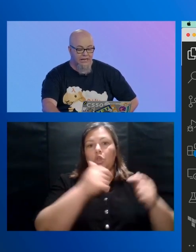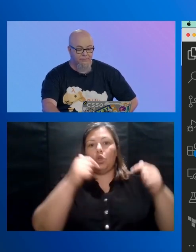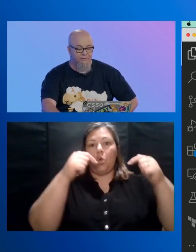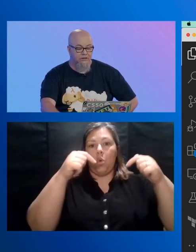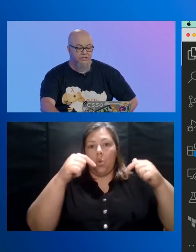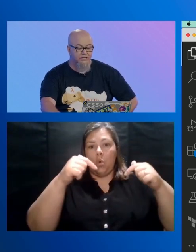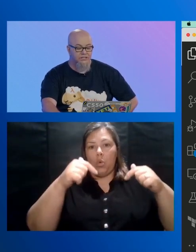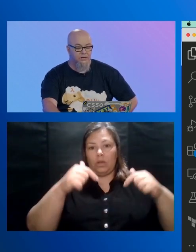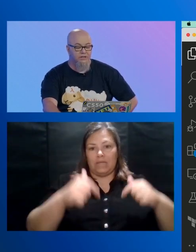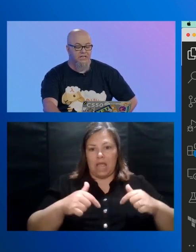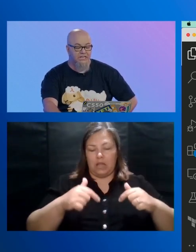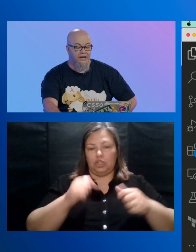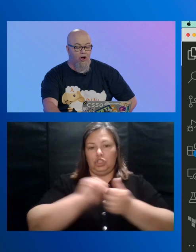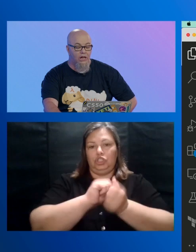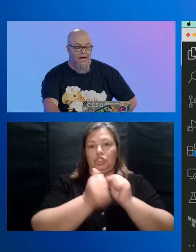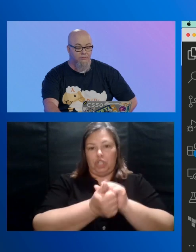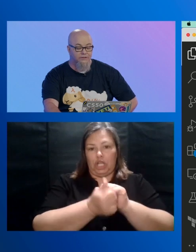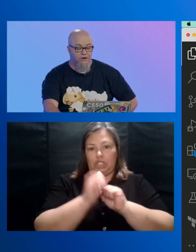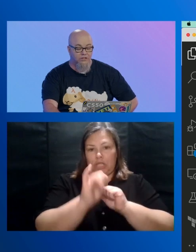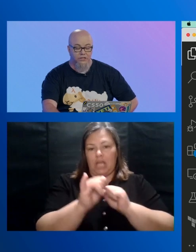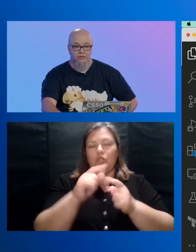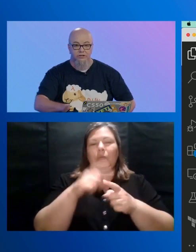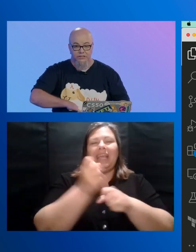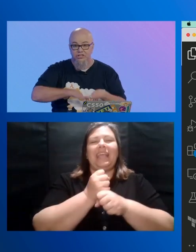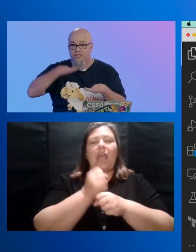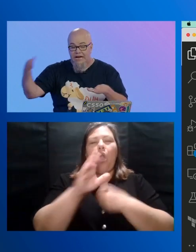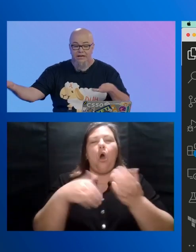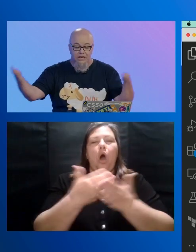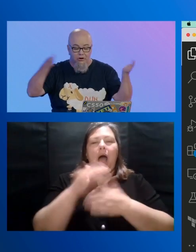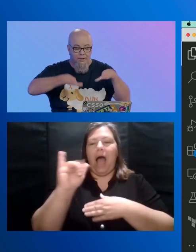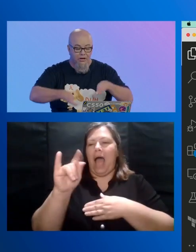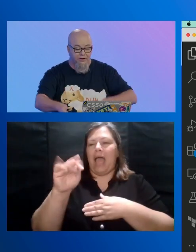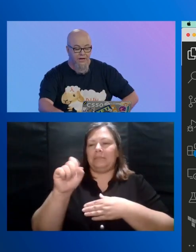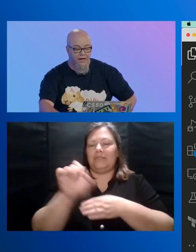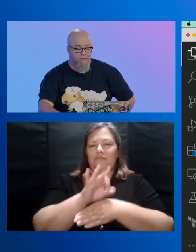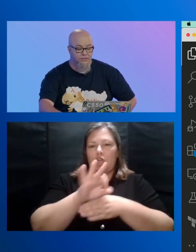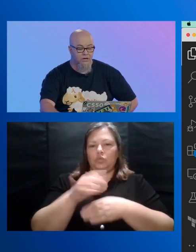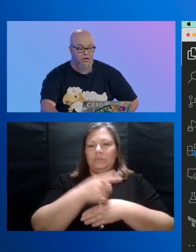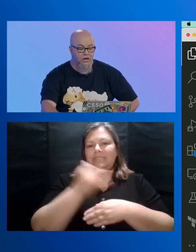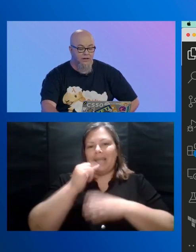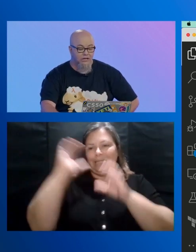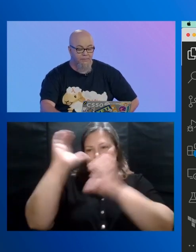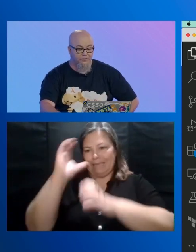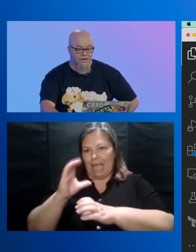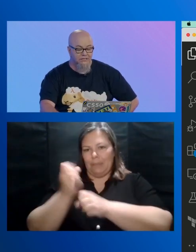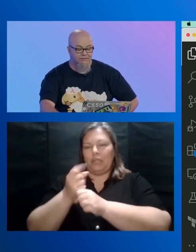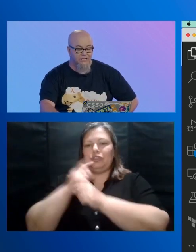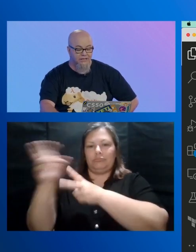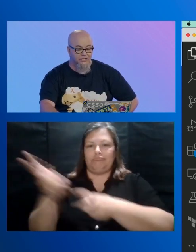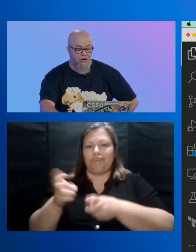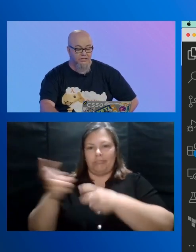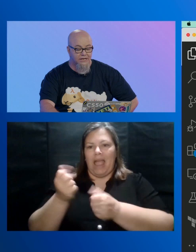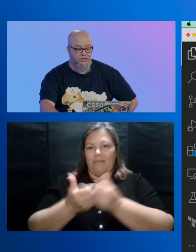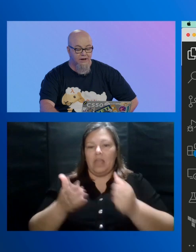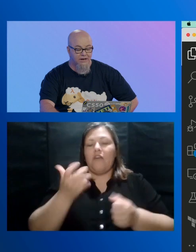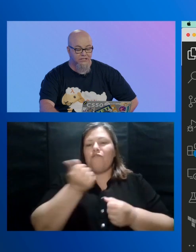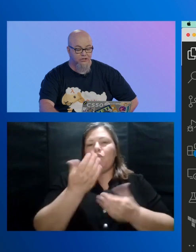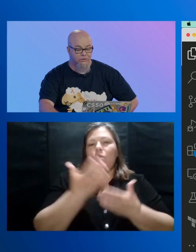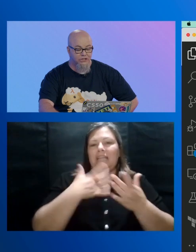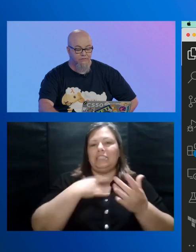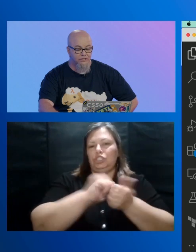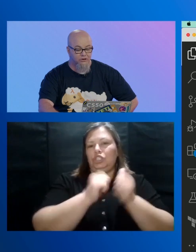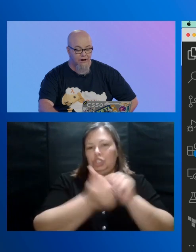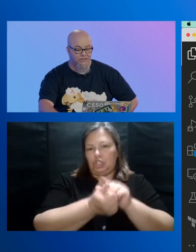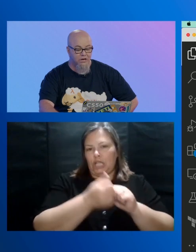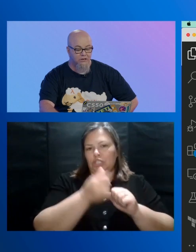the Lambda function. This is going to be the get all items function. So this is scanning and grabbing all the items. A couple things, I've changed the architecture. I've actually